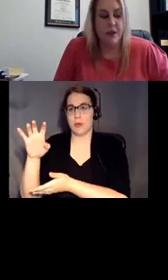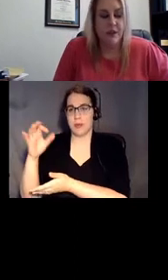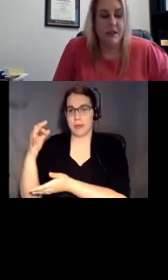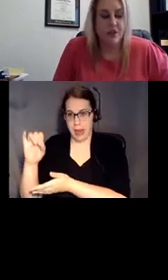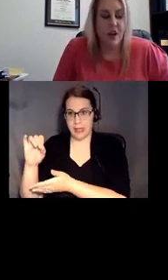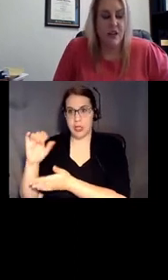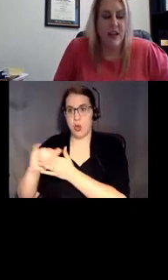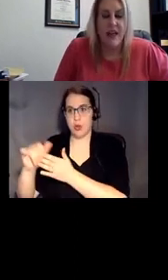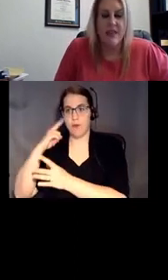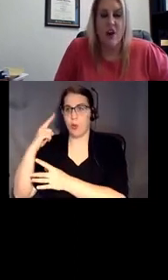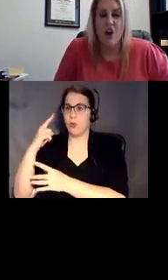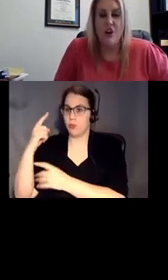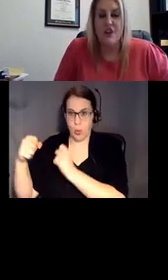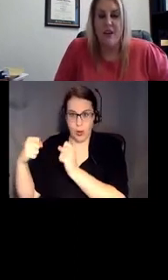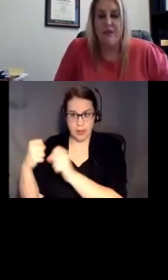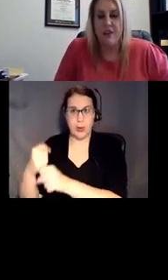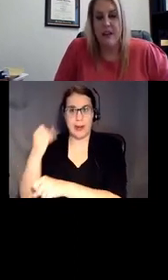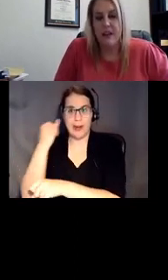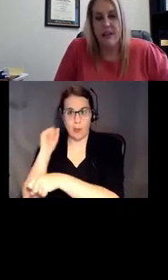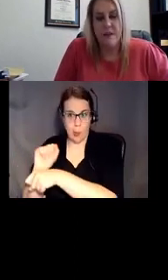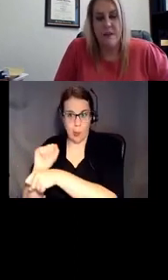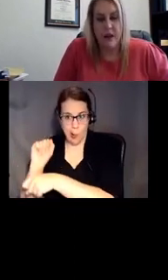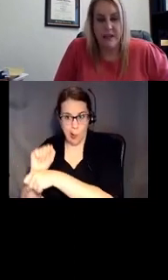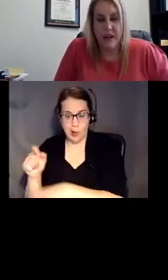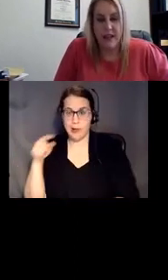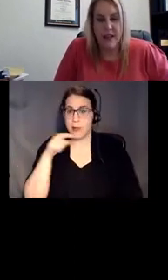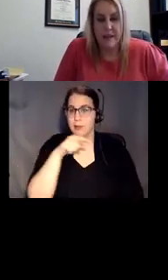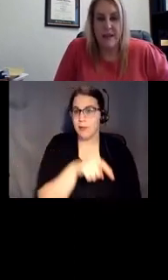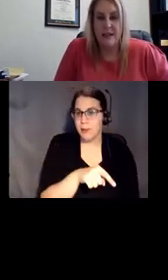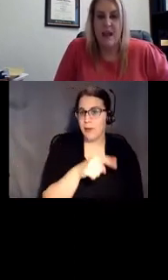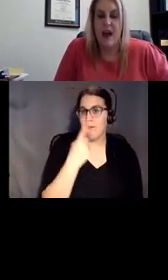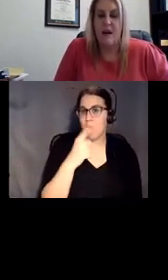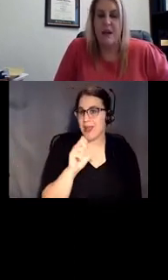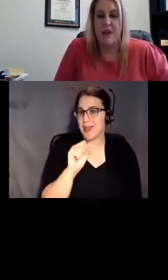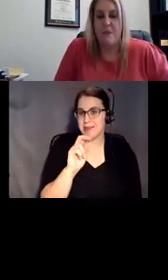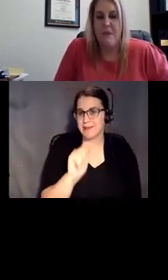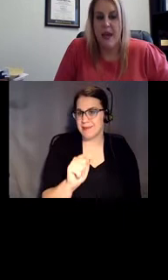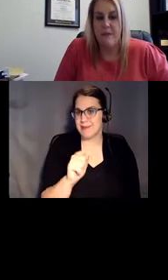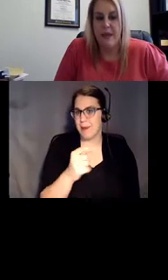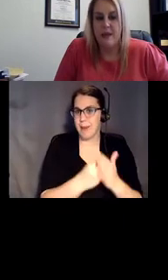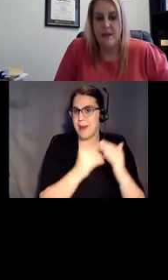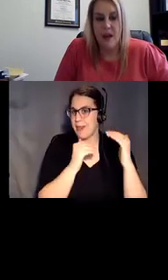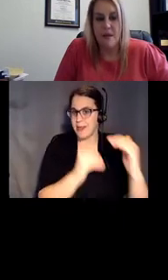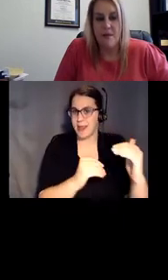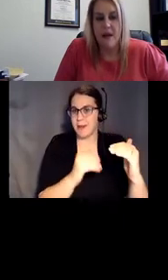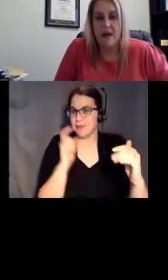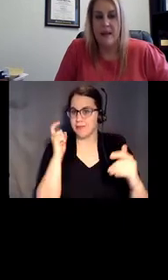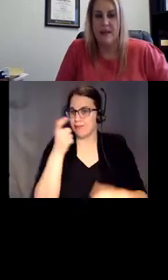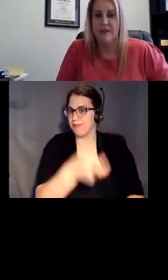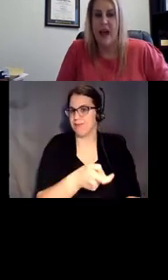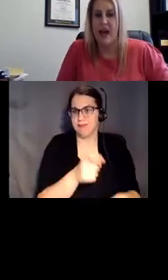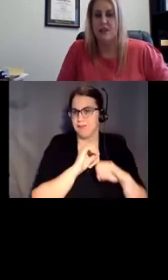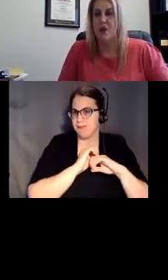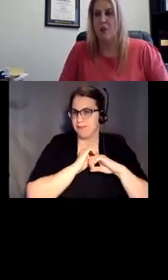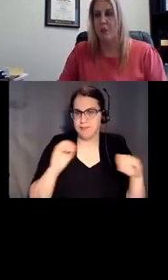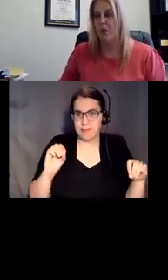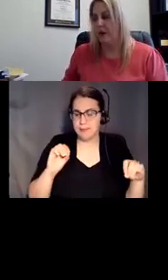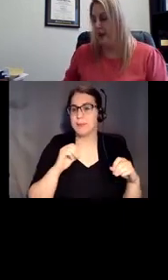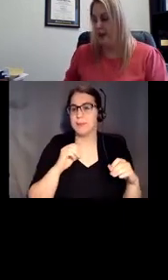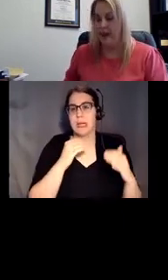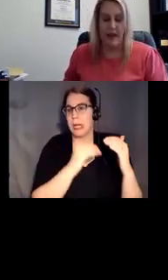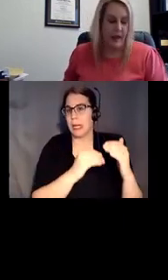for supplemental needs trusts, there are never any monetary limits, but there may be some gift